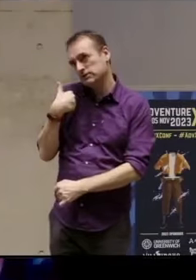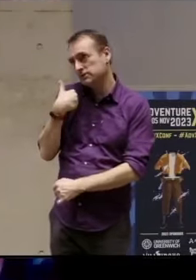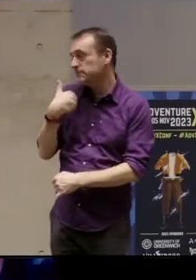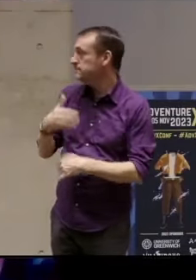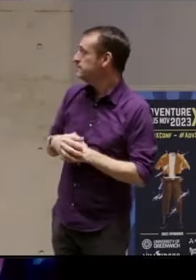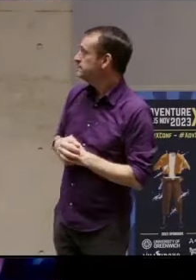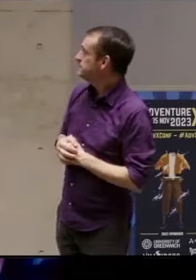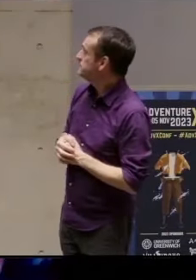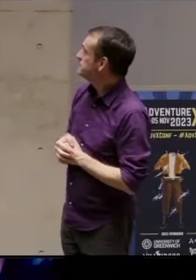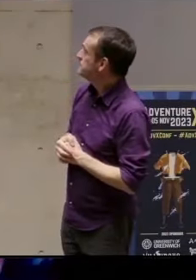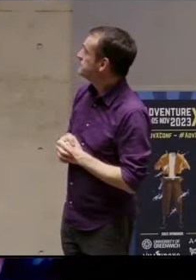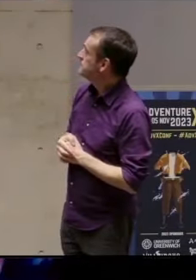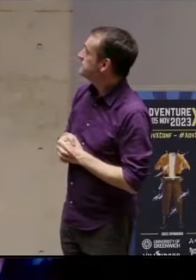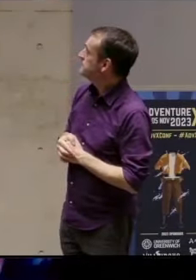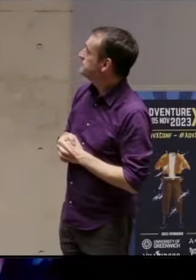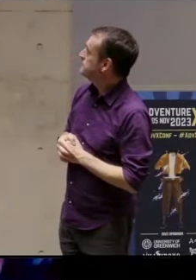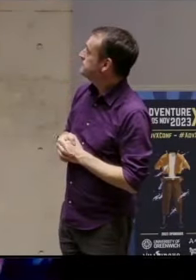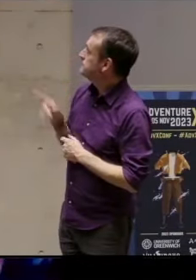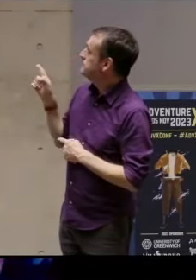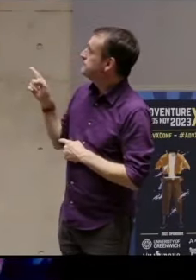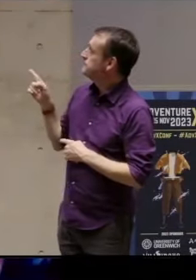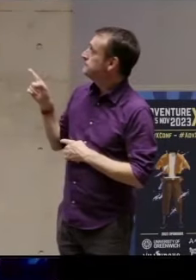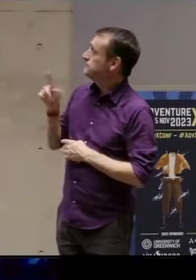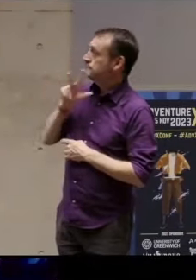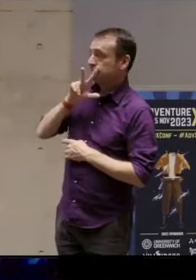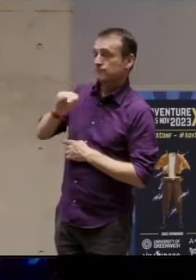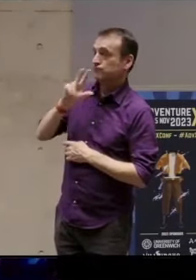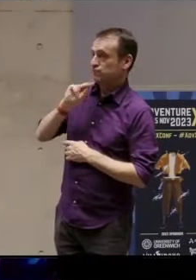Jukka Koppamaki.